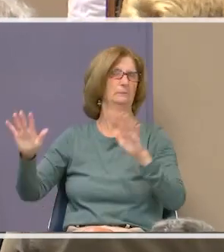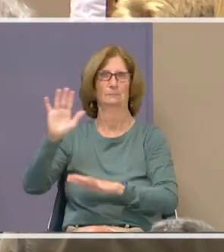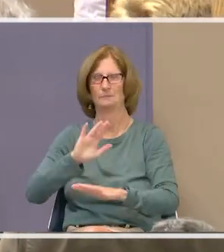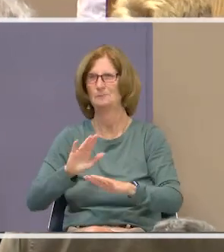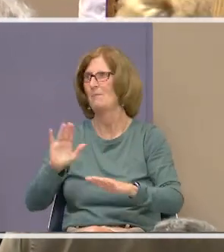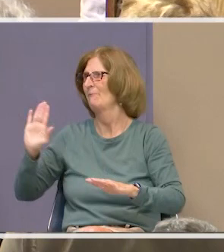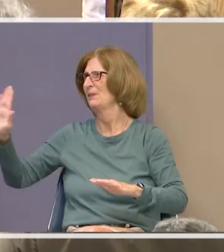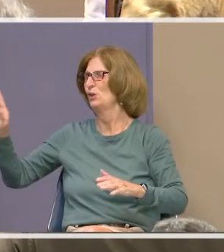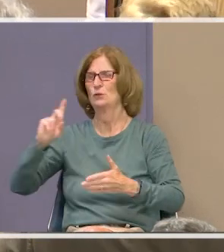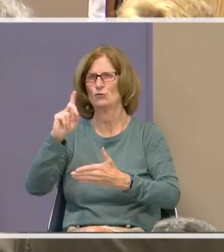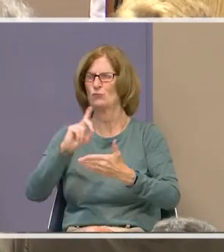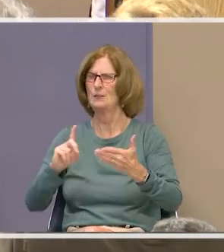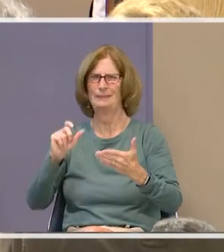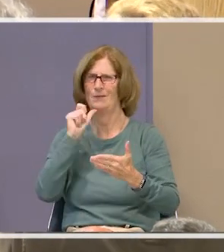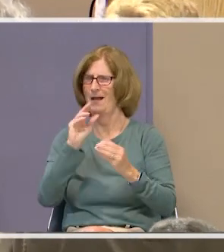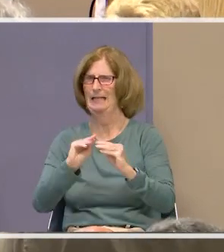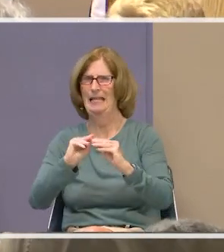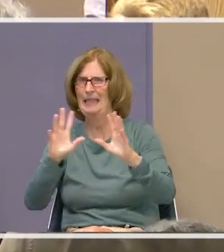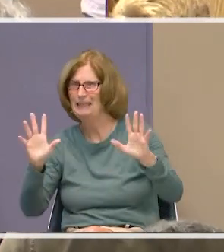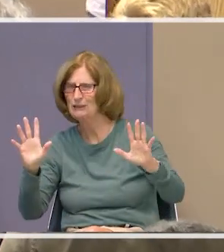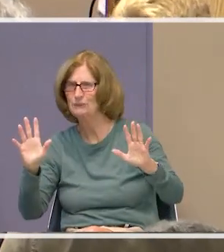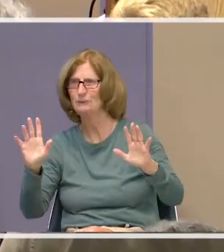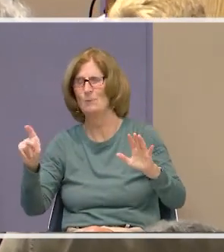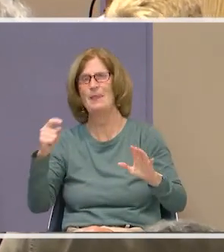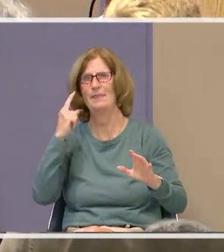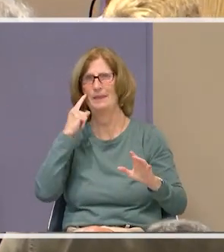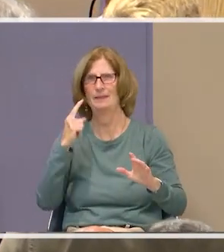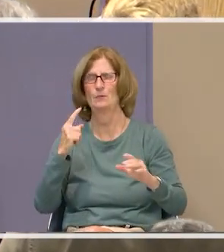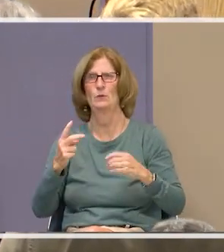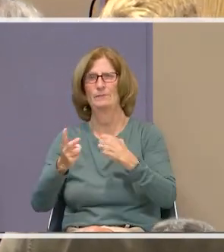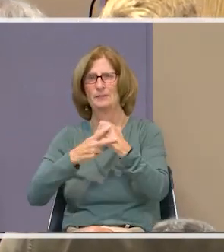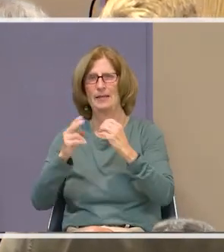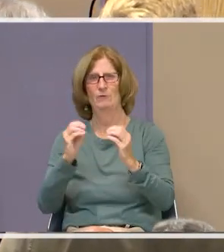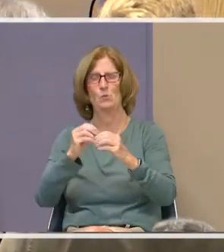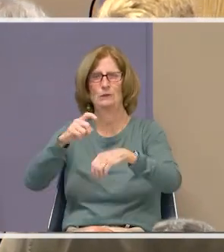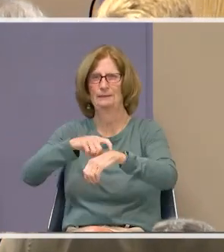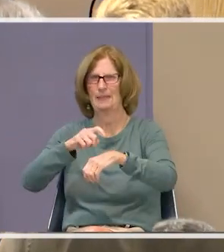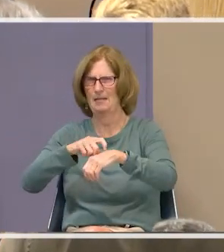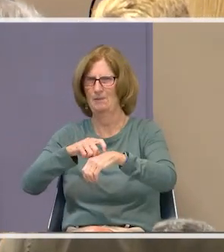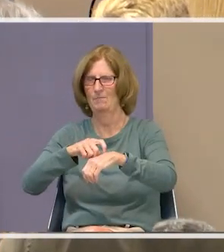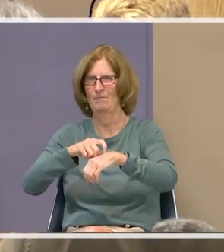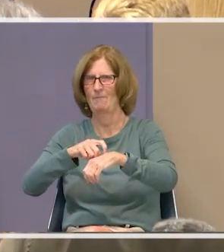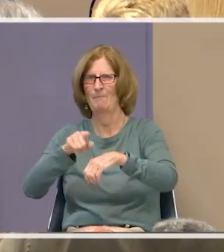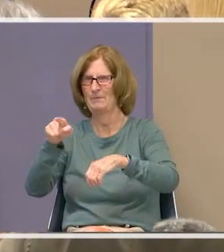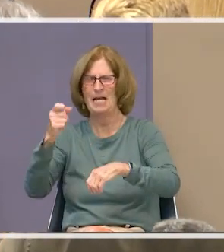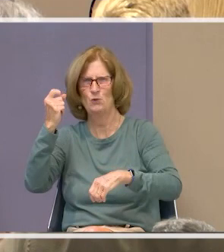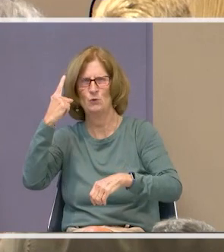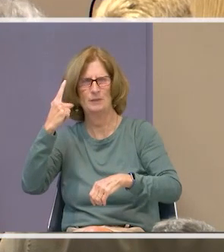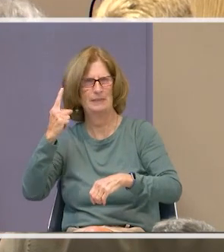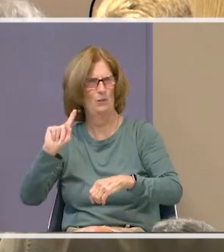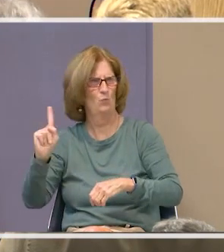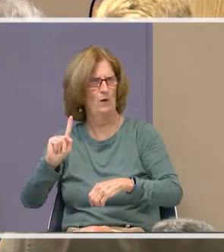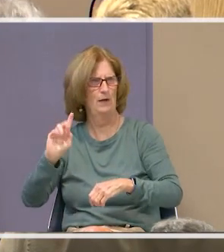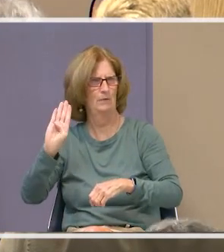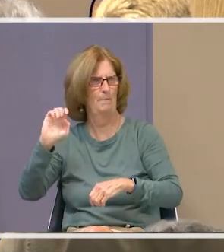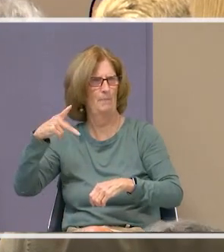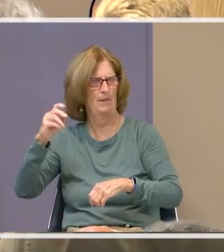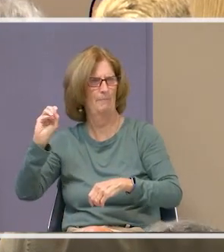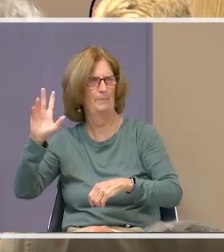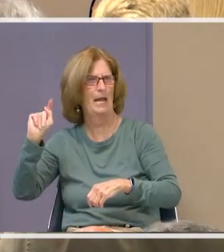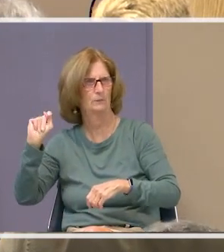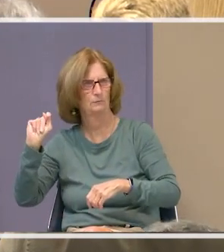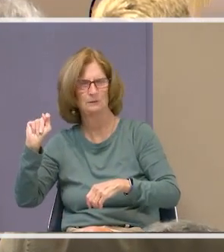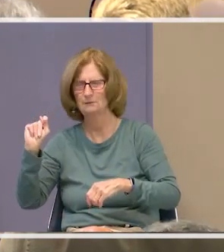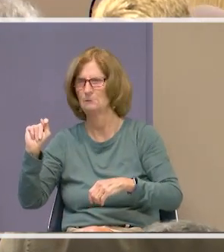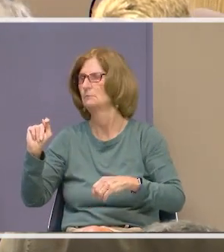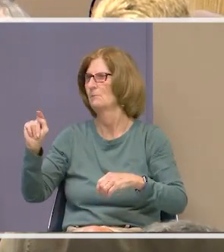mentioned questions, and so it would have just saved us time. Like, I don't understand I don't see any bump outs on there. So, but I imagine a bump